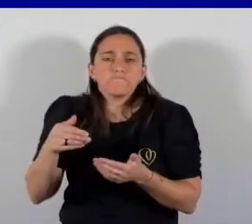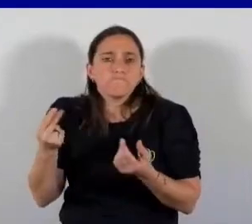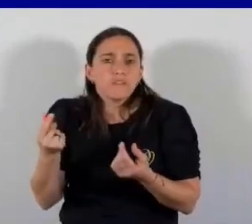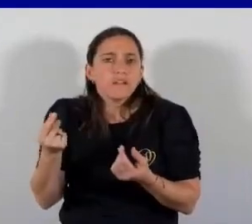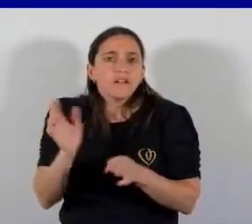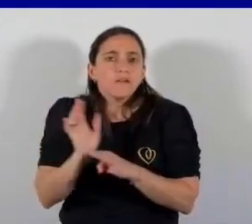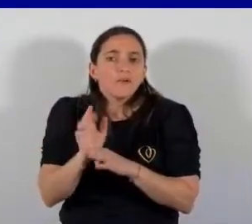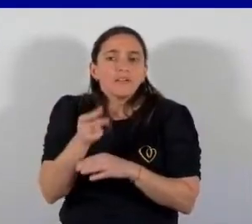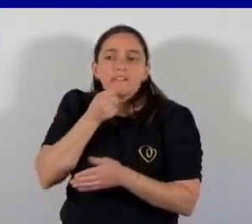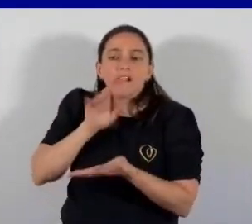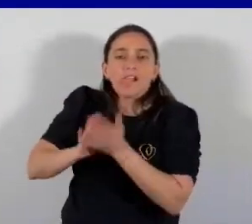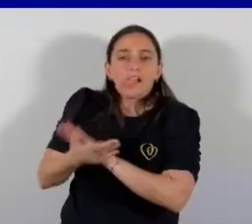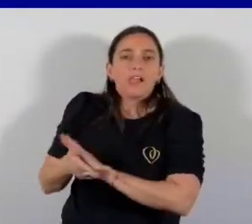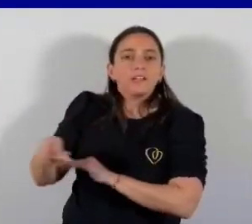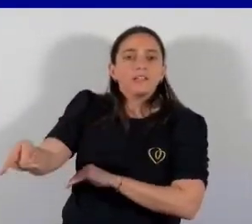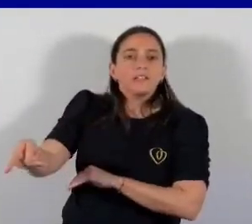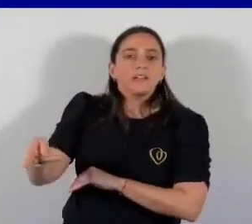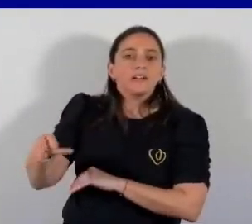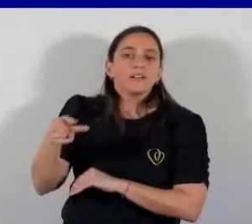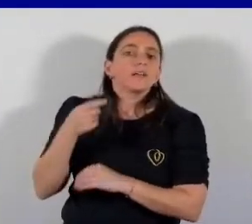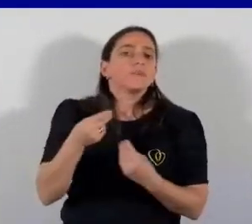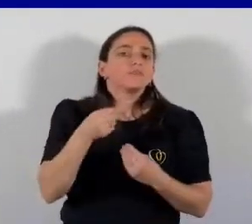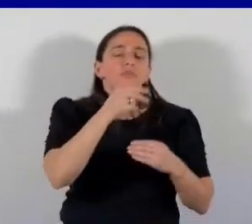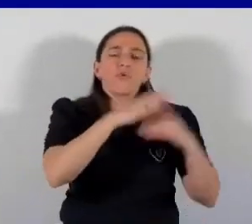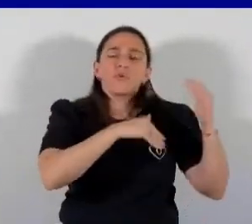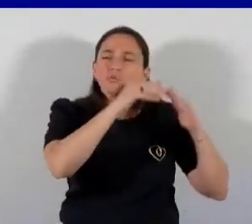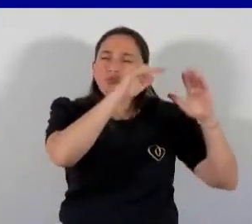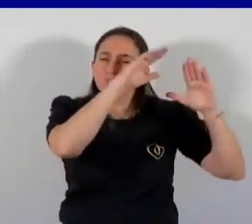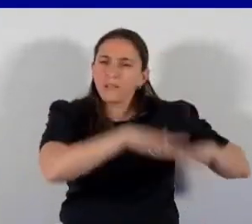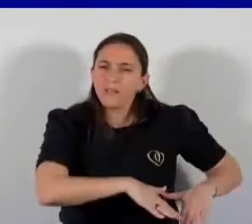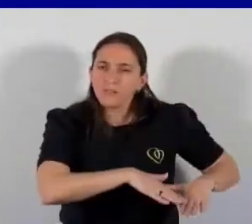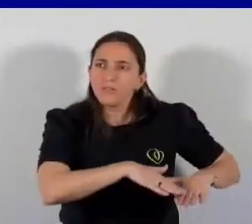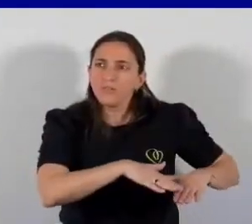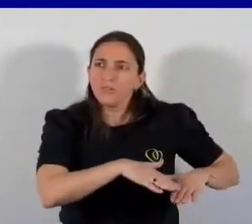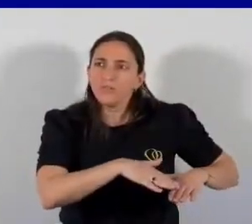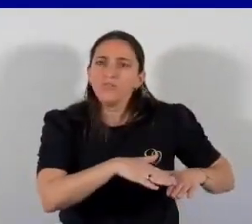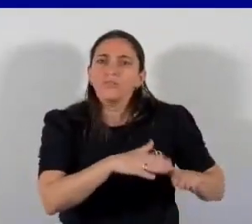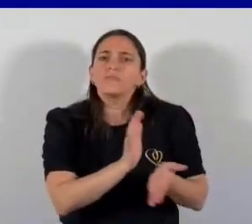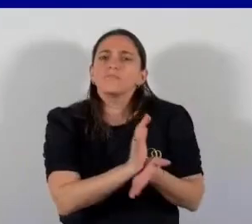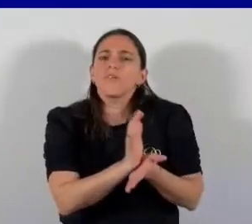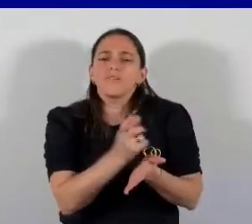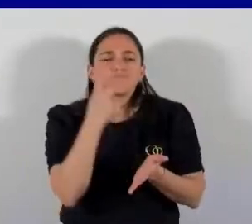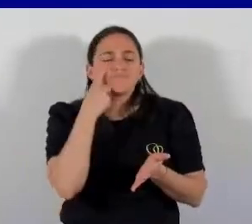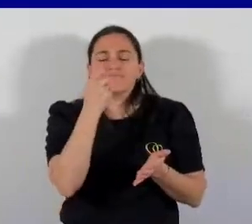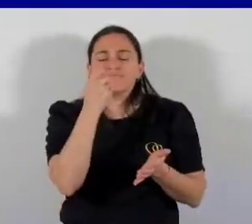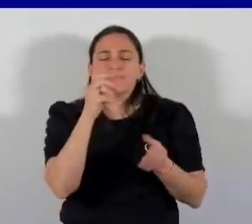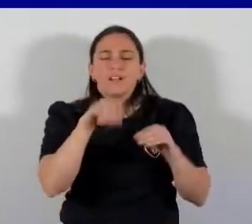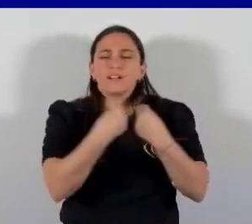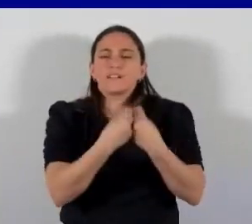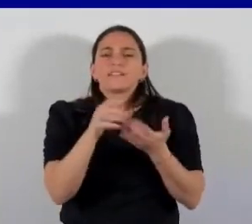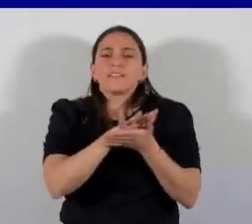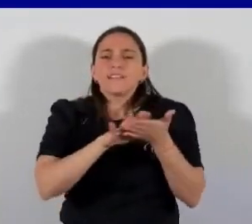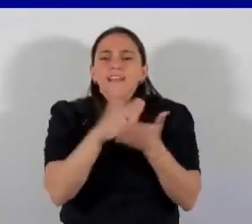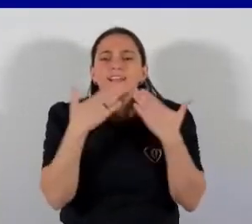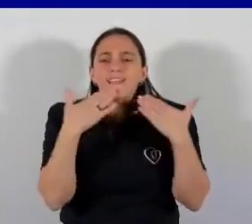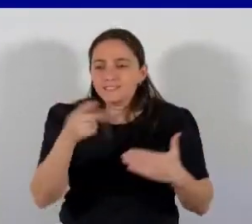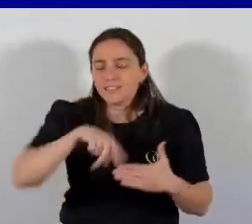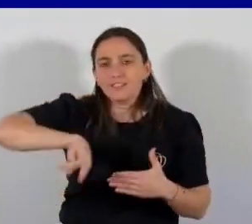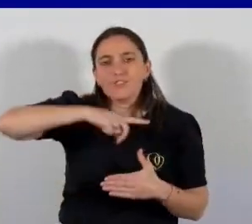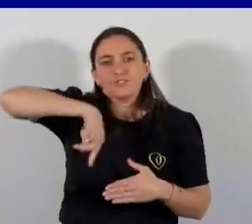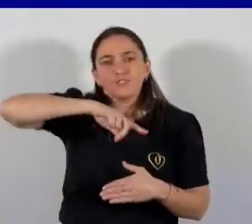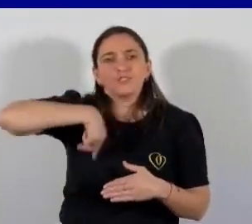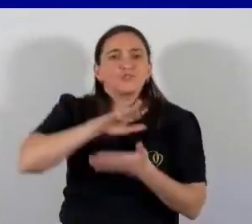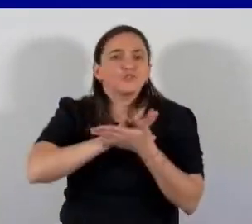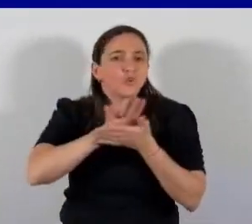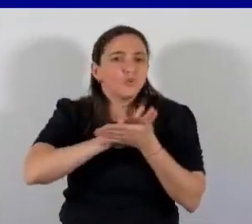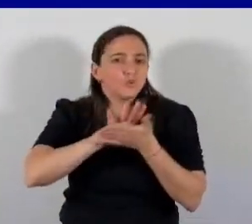demand for money fell, and they went to a transable. What had to happen with a non-transable? To fall back, what happened?